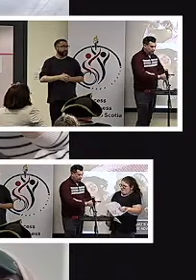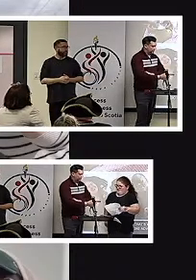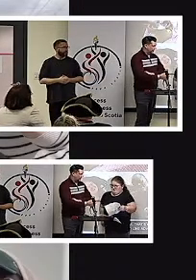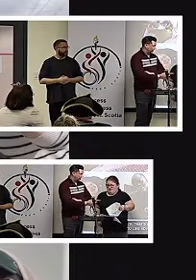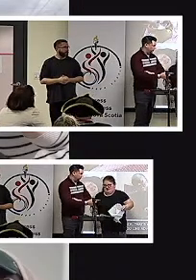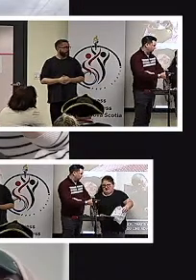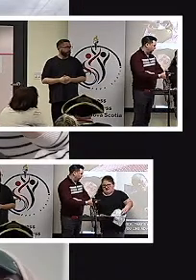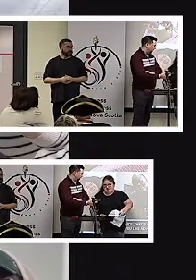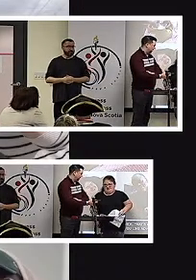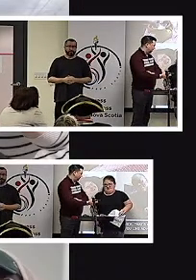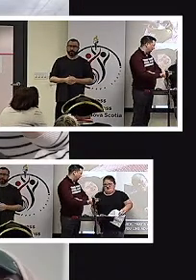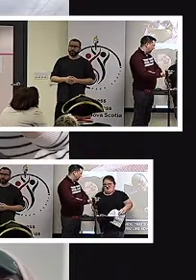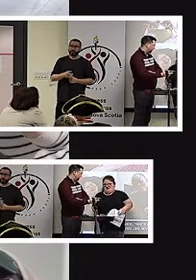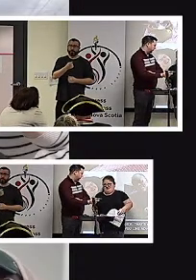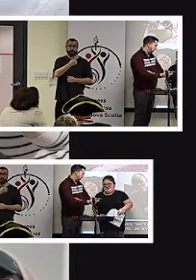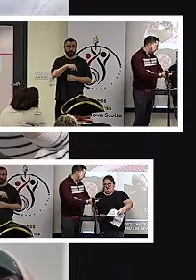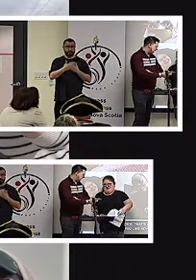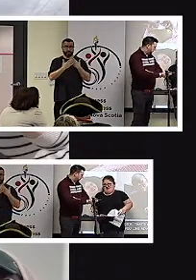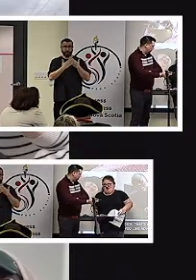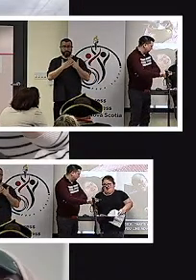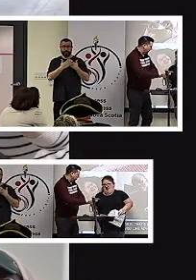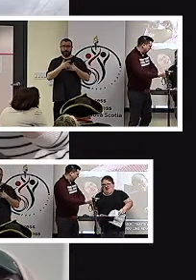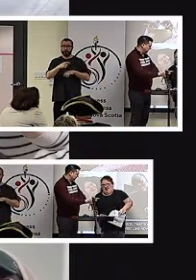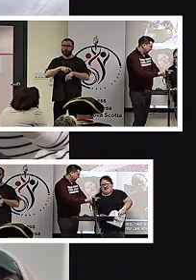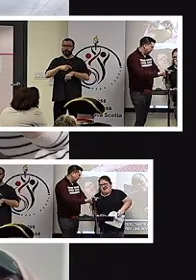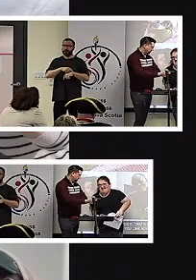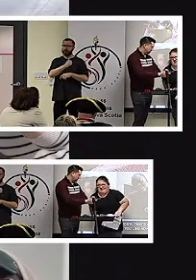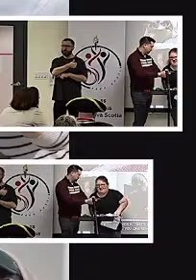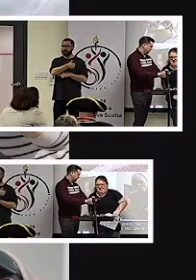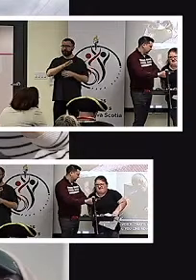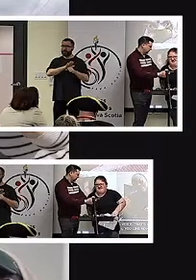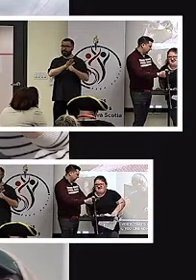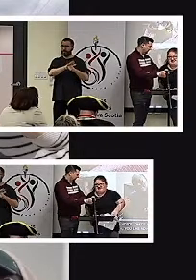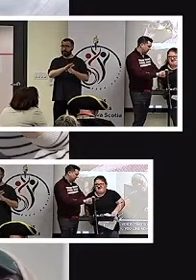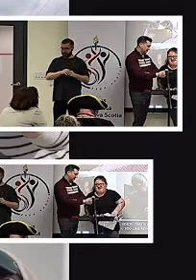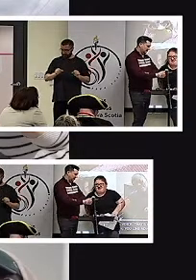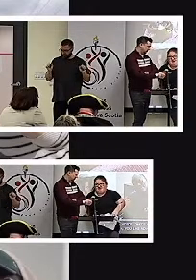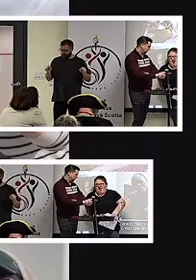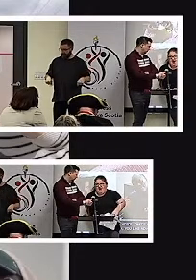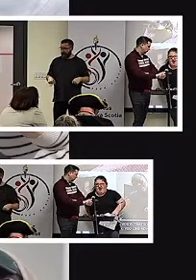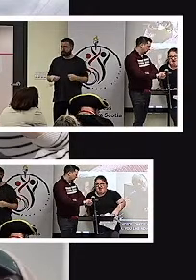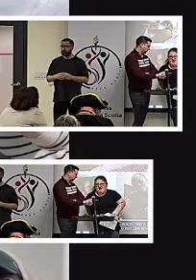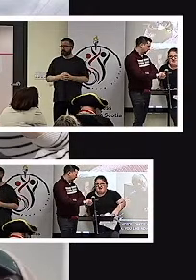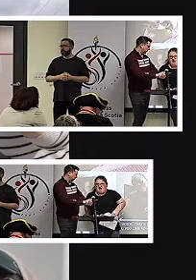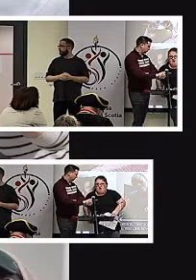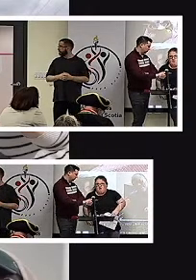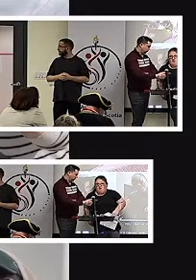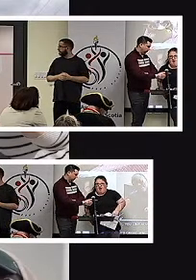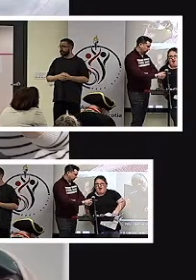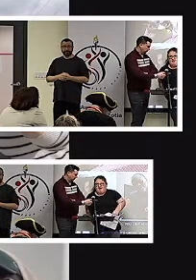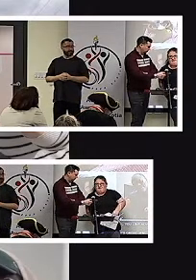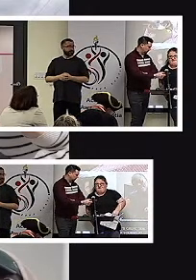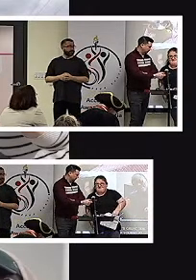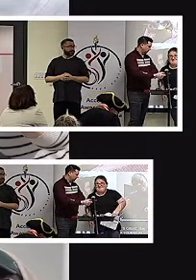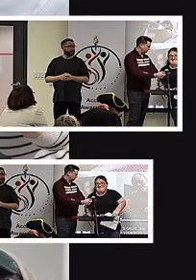us of a time when you had to self-advocate for yourself? Yes, I definitely can do that.